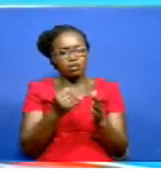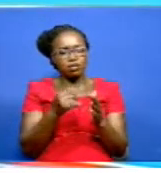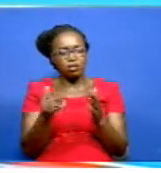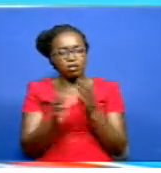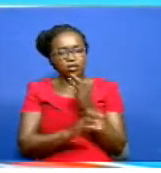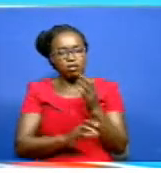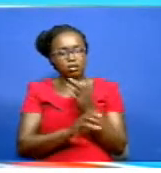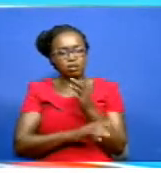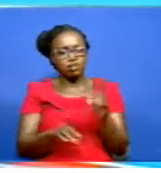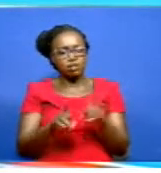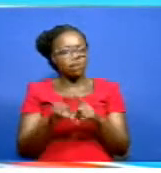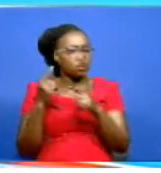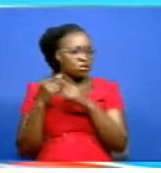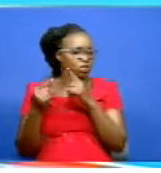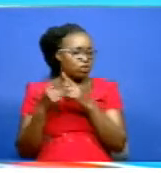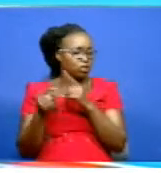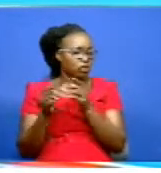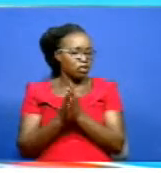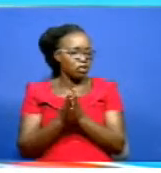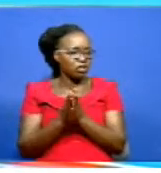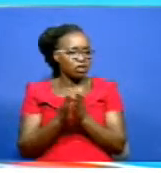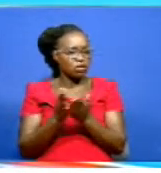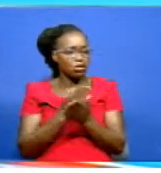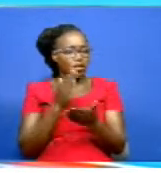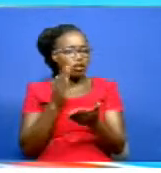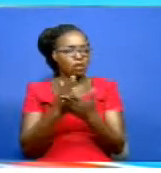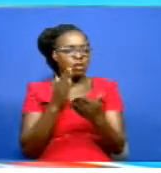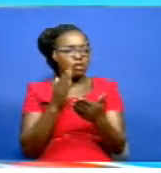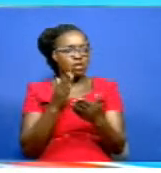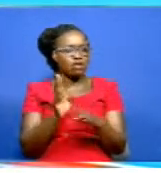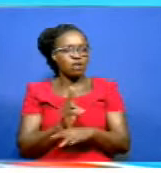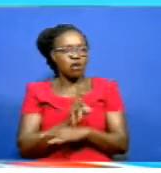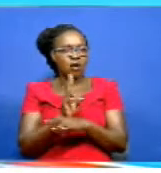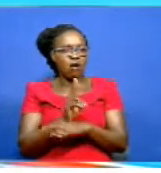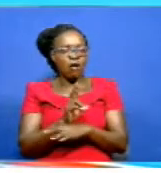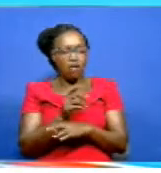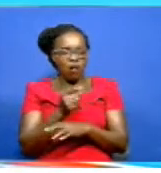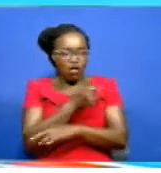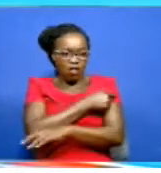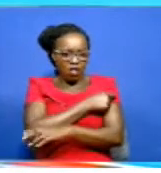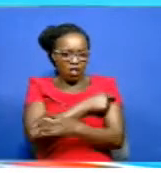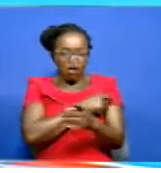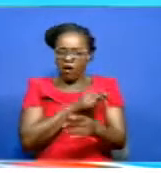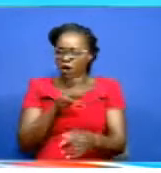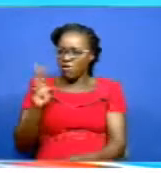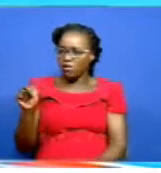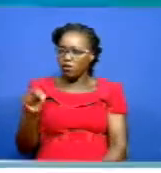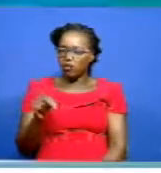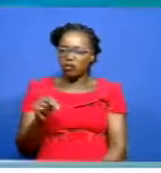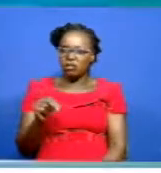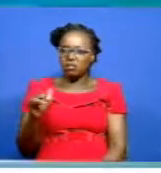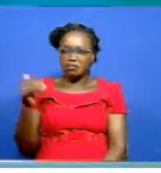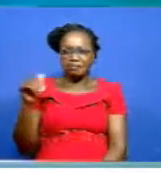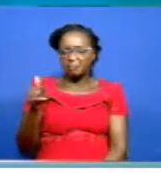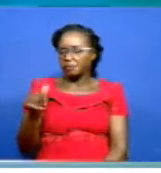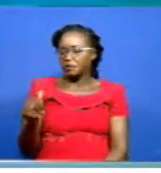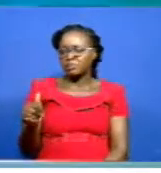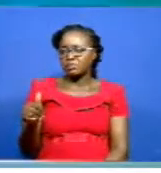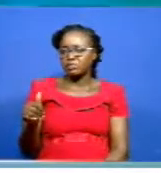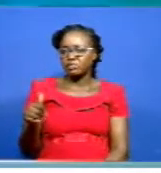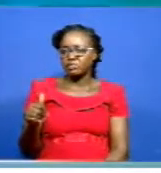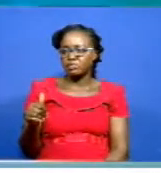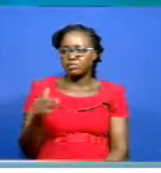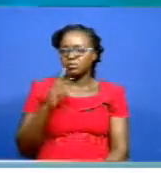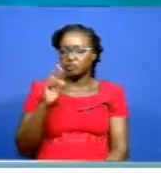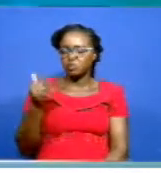countries? And it has even led to them suspending the Oxford AstraZeneca vaccine? No, not that. There's no reports